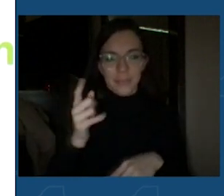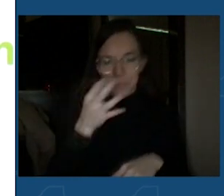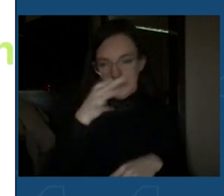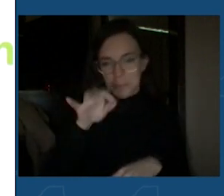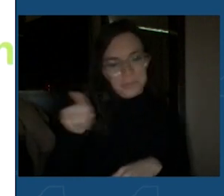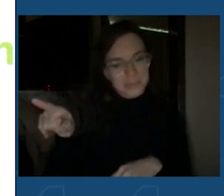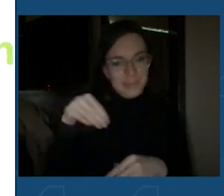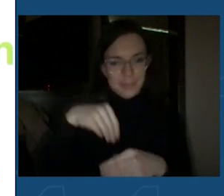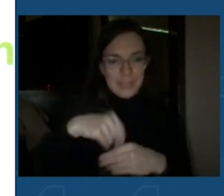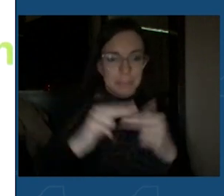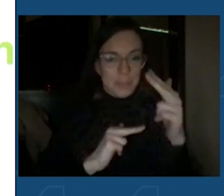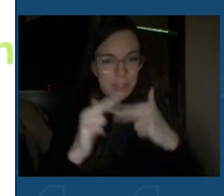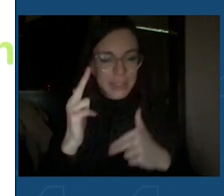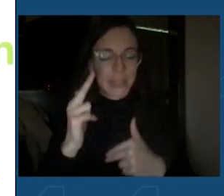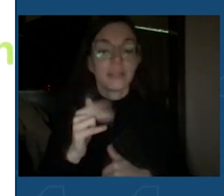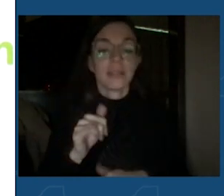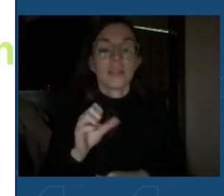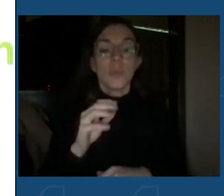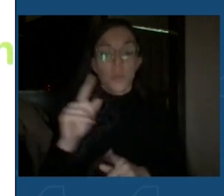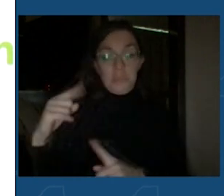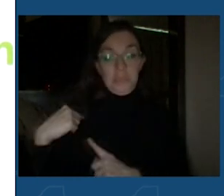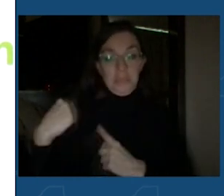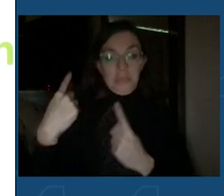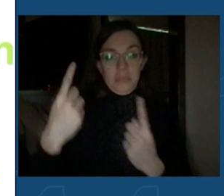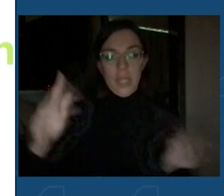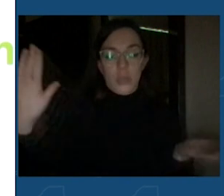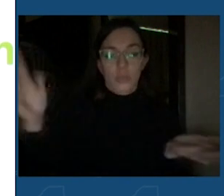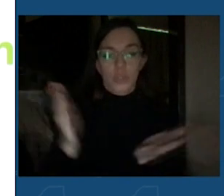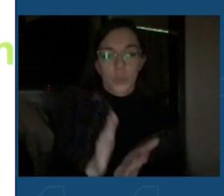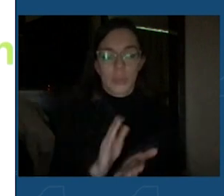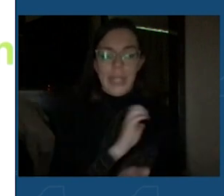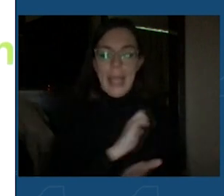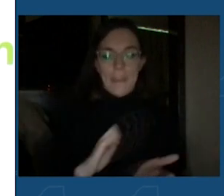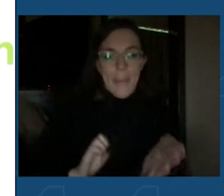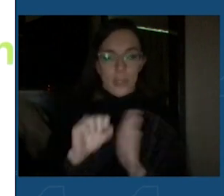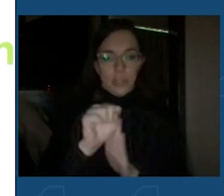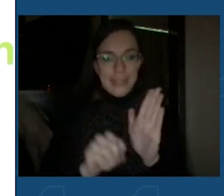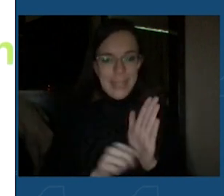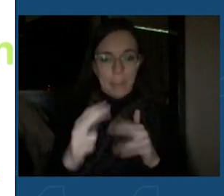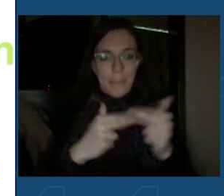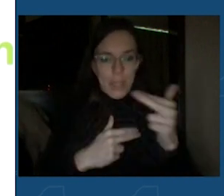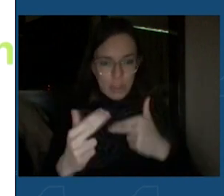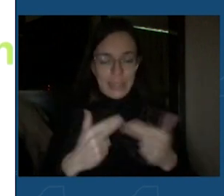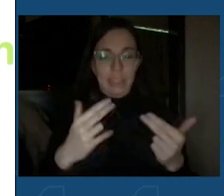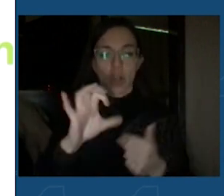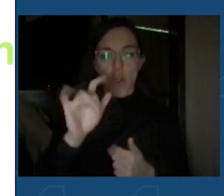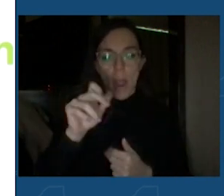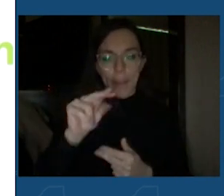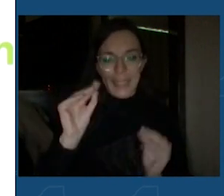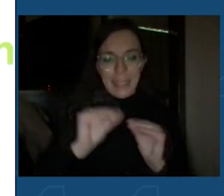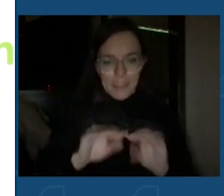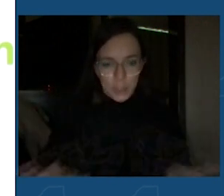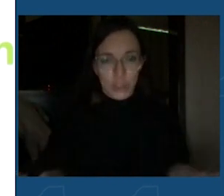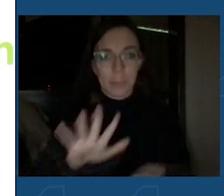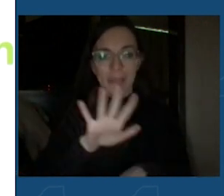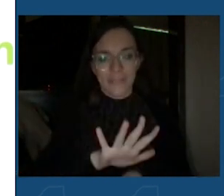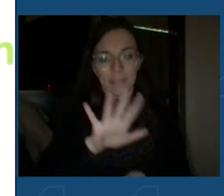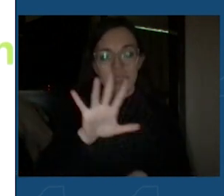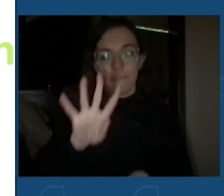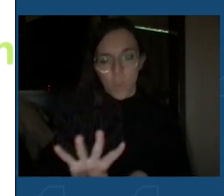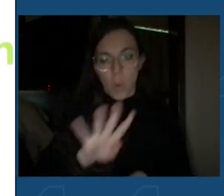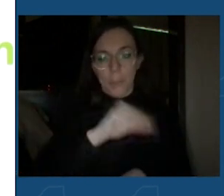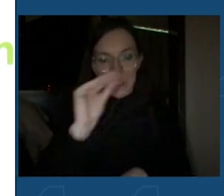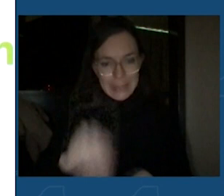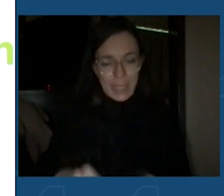that to this date has reduced the Empire State Building's carbon emissions by 54%, with extraordinary returns on